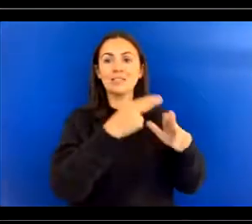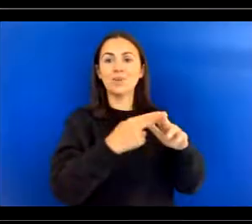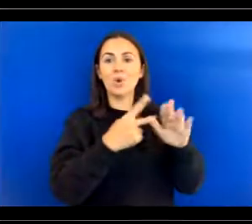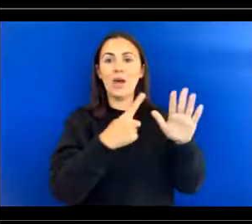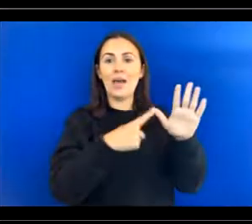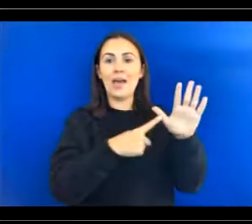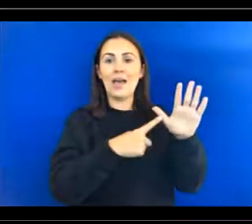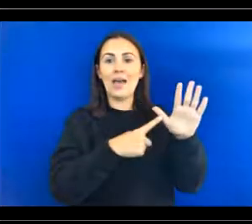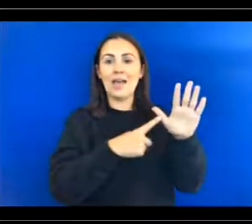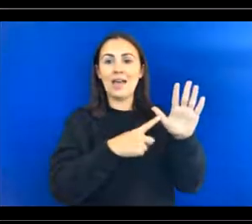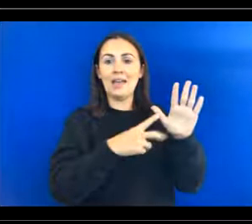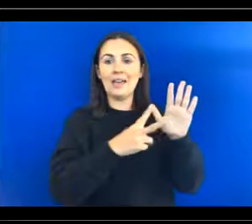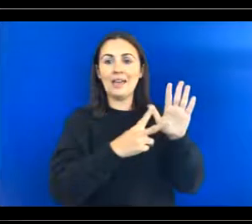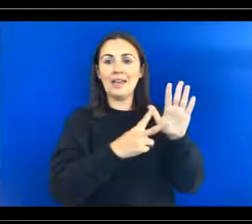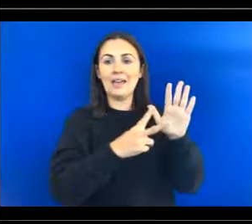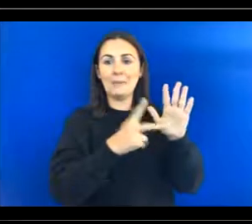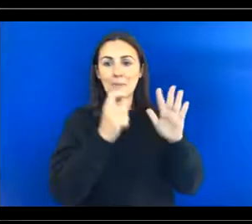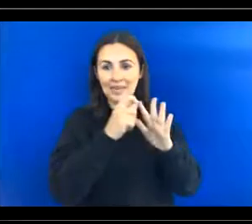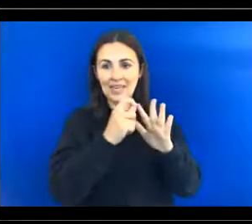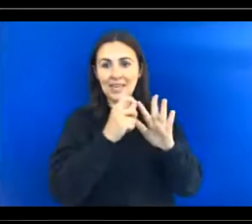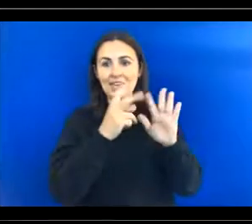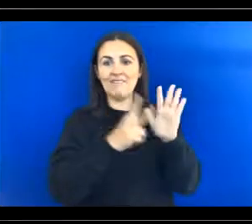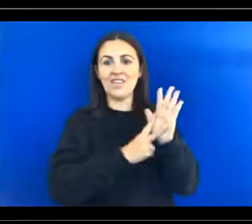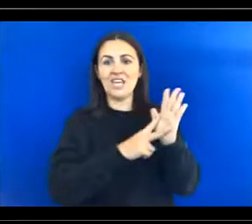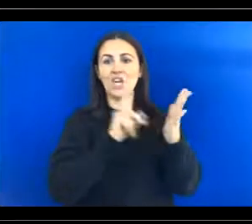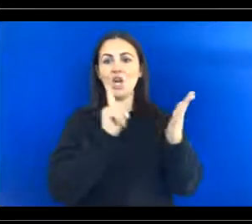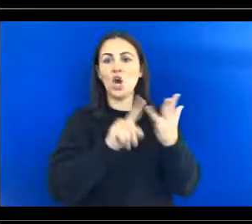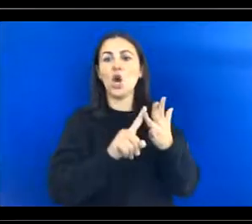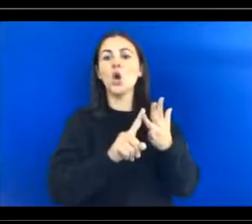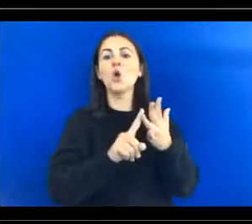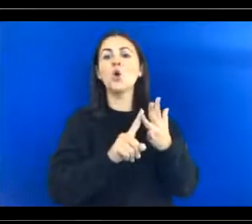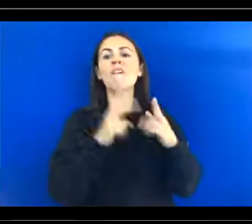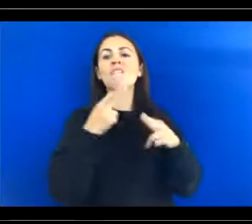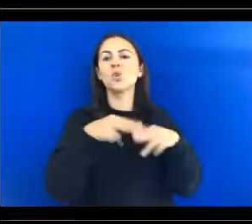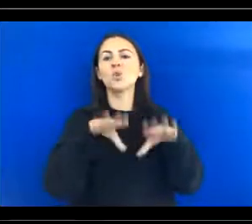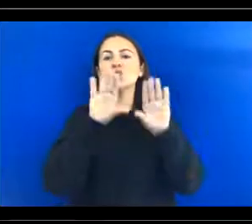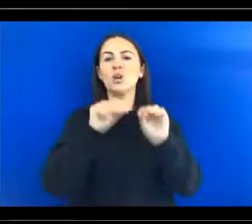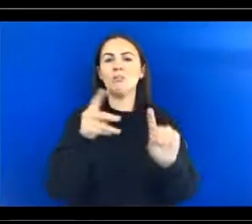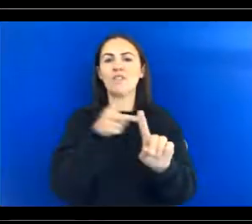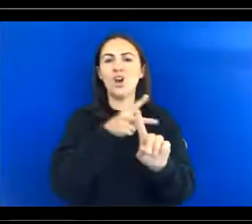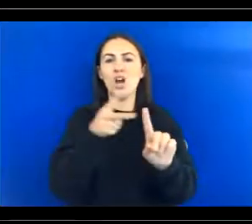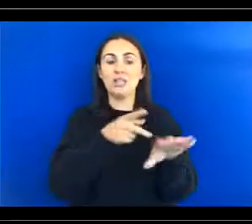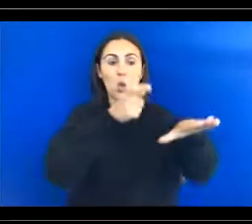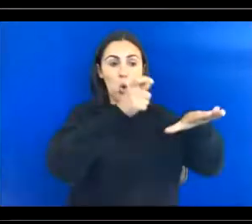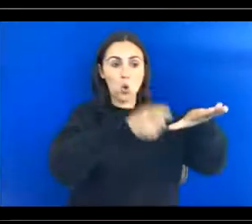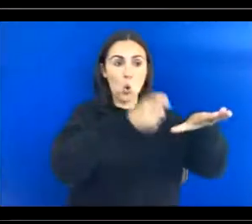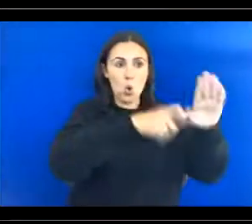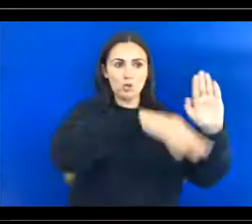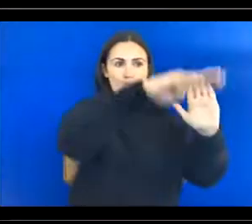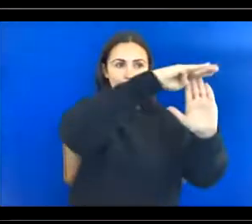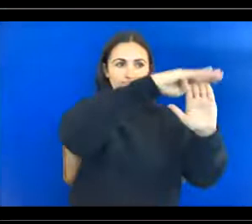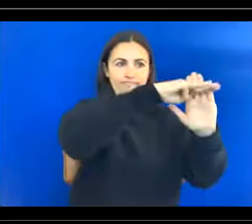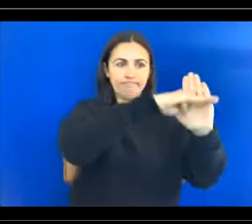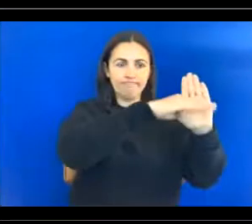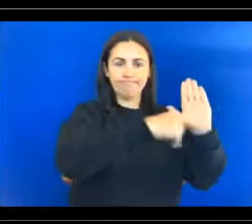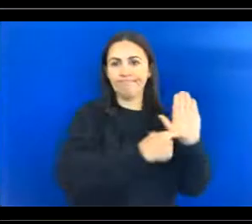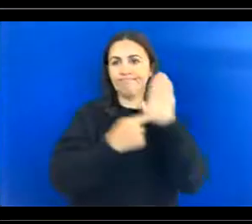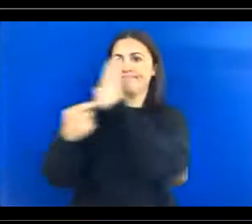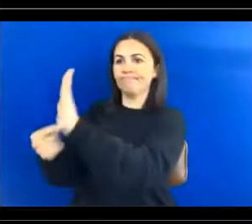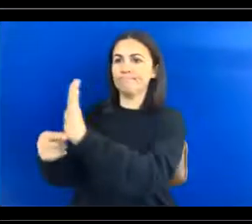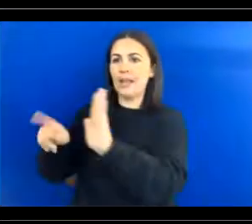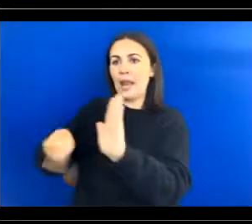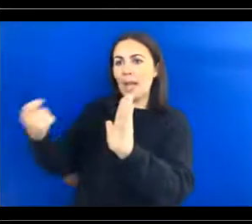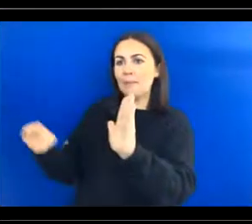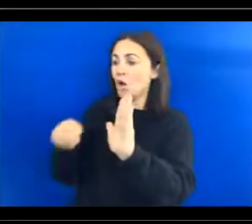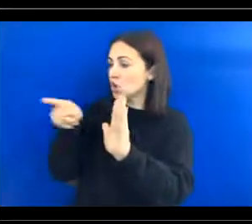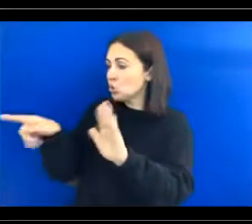order. And that's an order that the court can make where there are conditions placed on what the neighbour